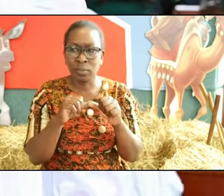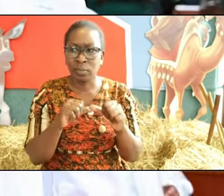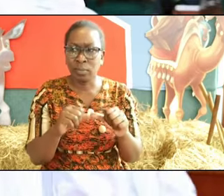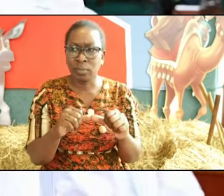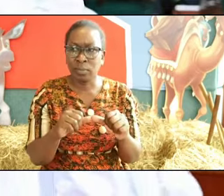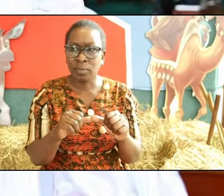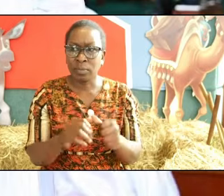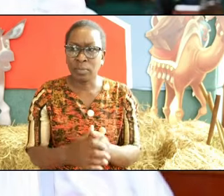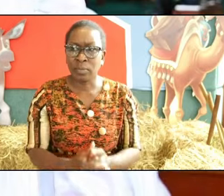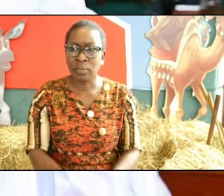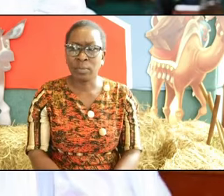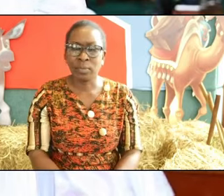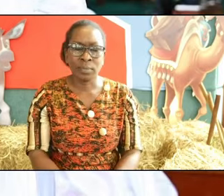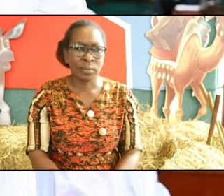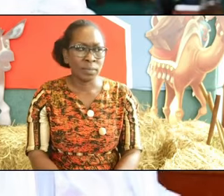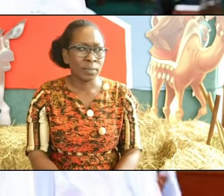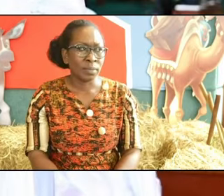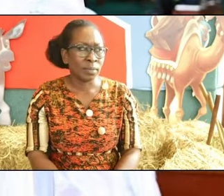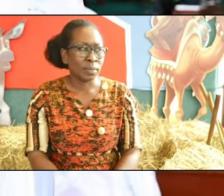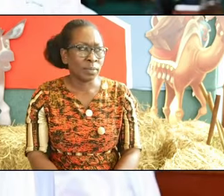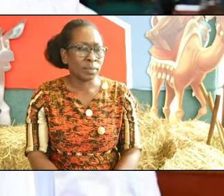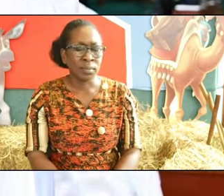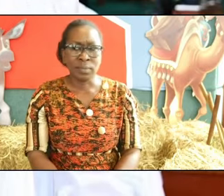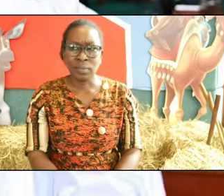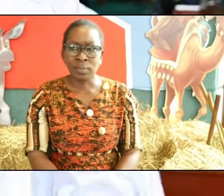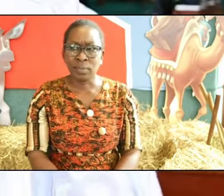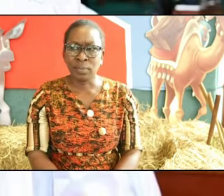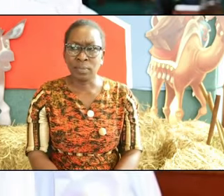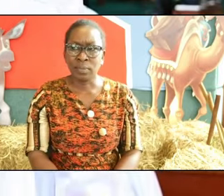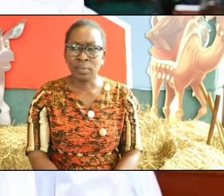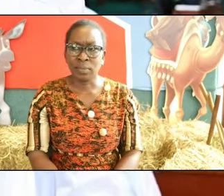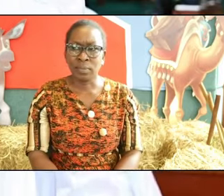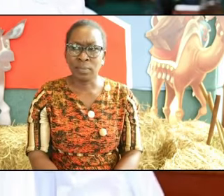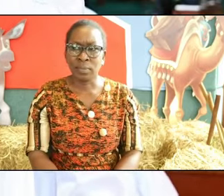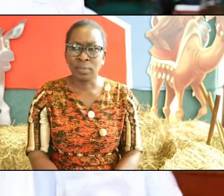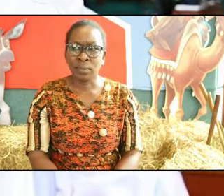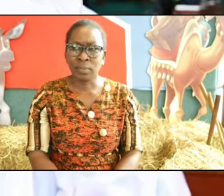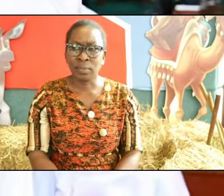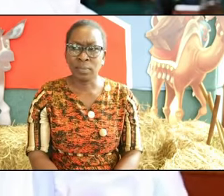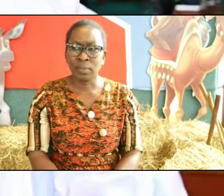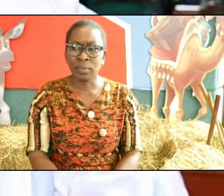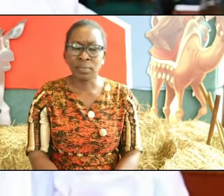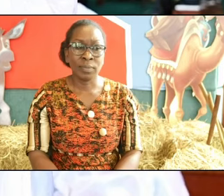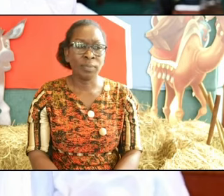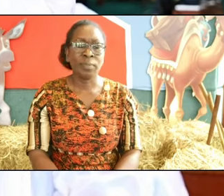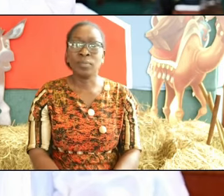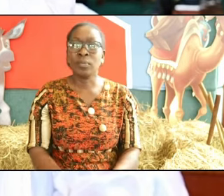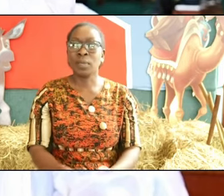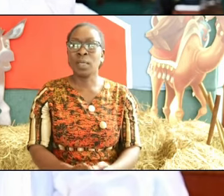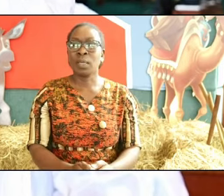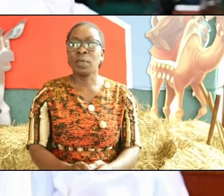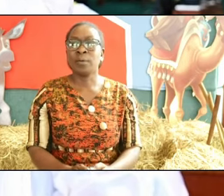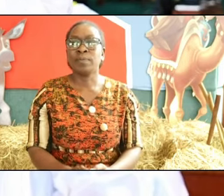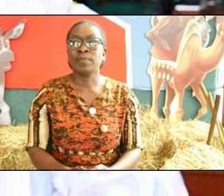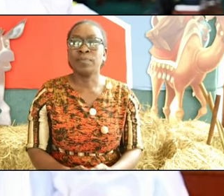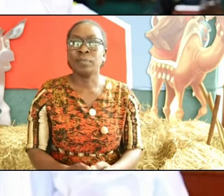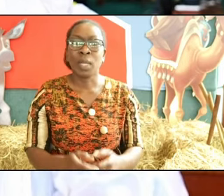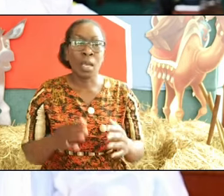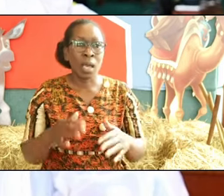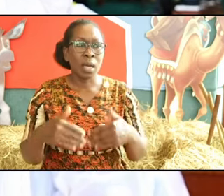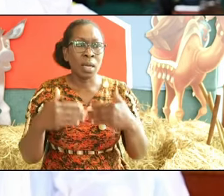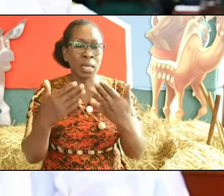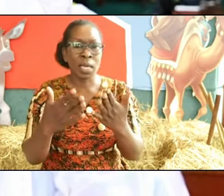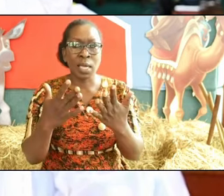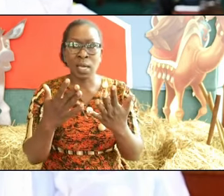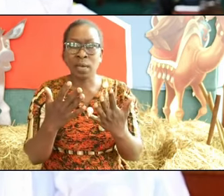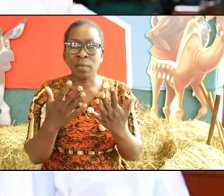solemn celebration of the Passover. For thousands of years, the Israelites offered